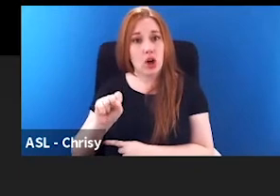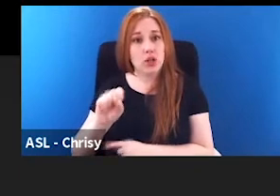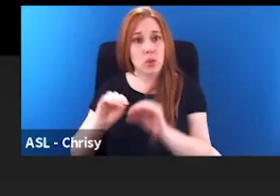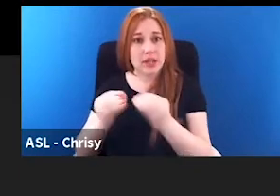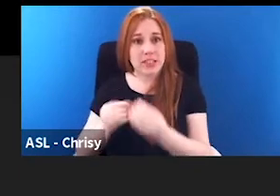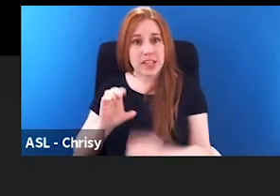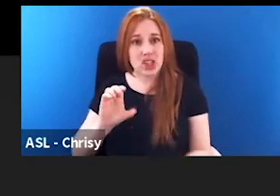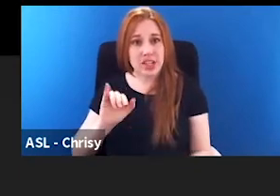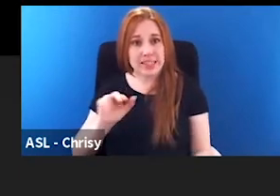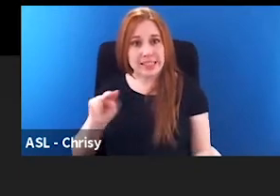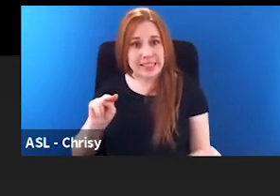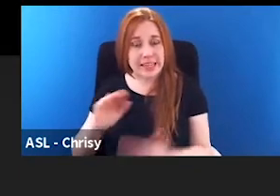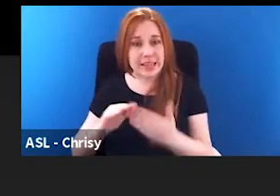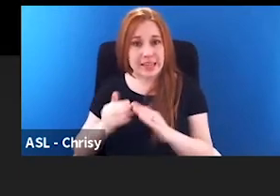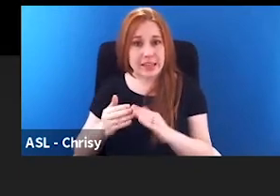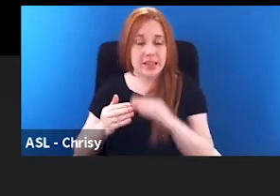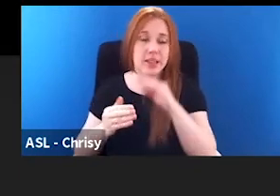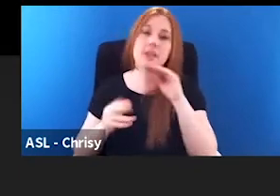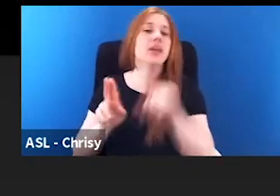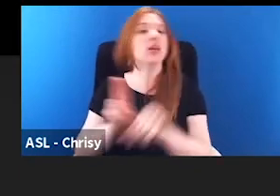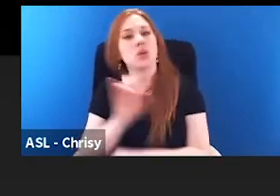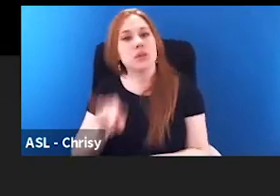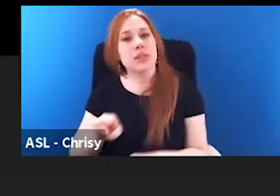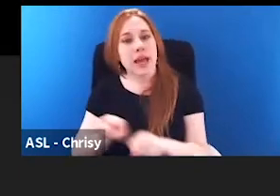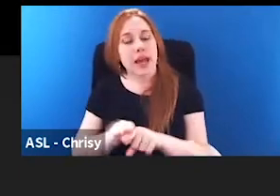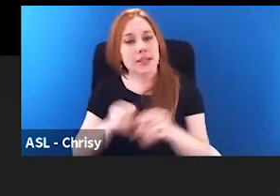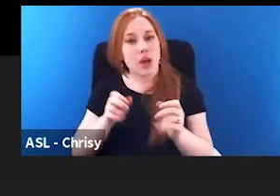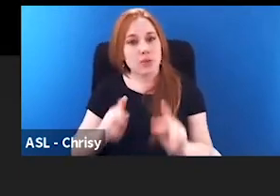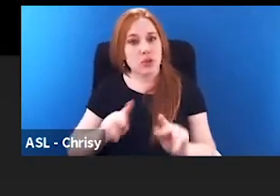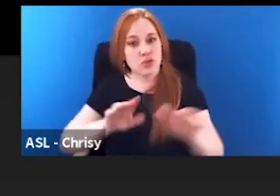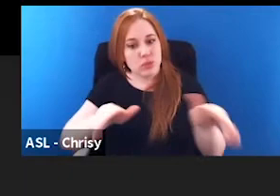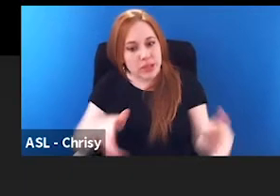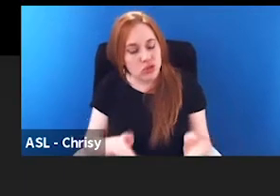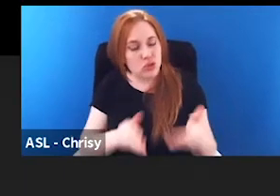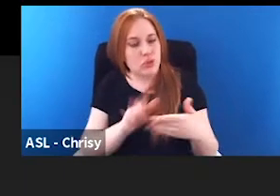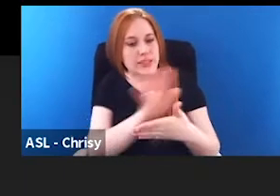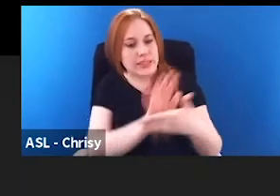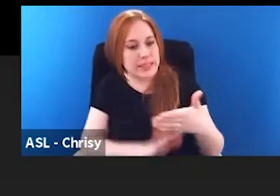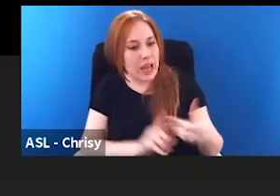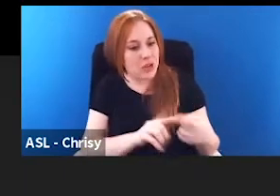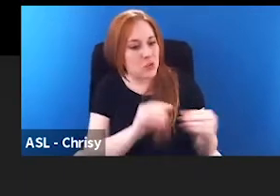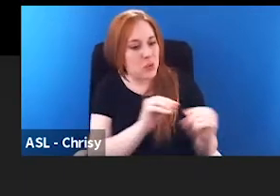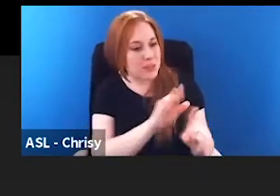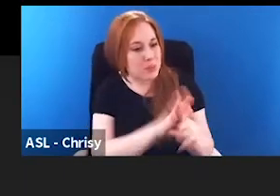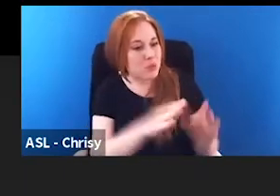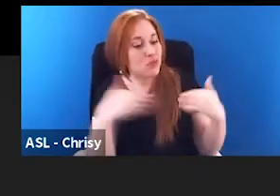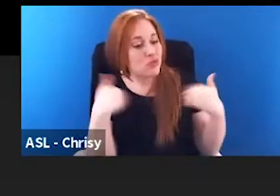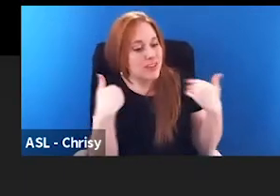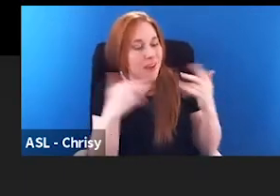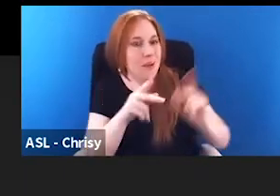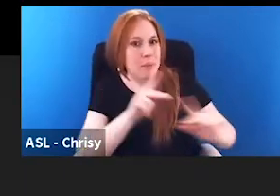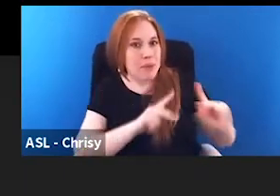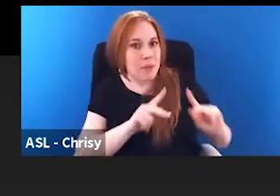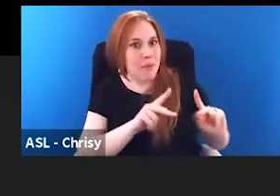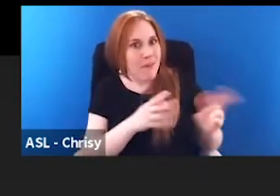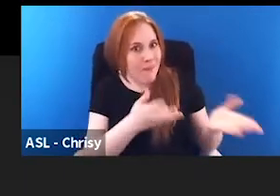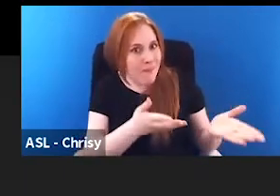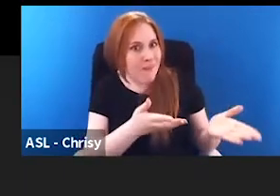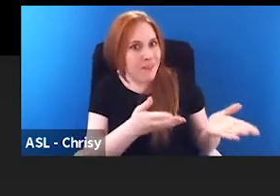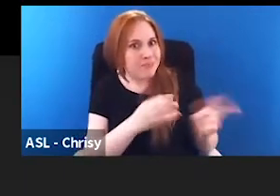and using that as an opportunity to really introduce design to more young people and help them see that as an